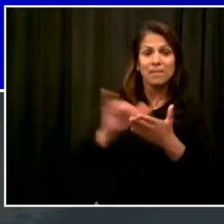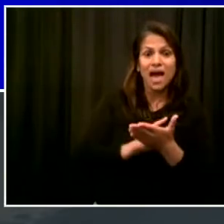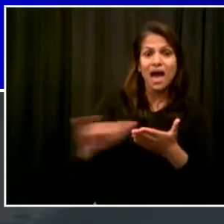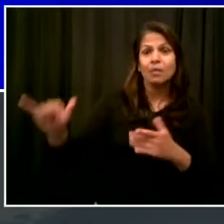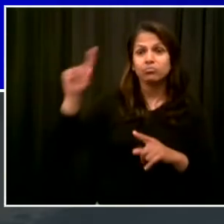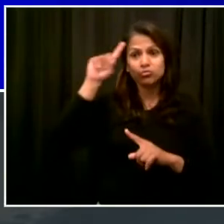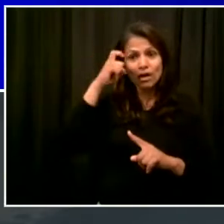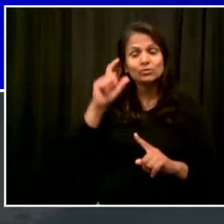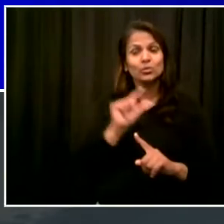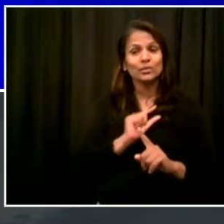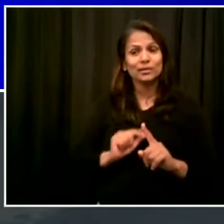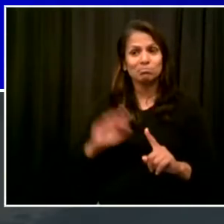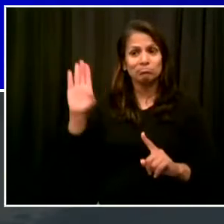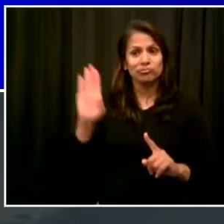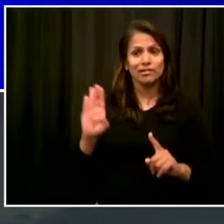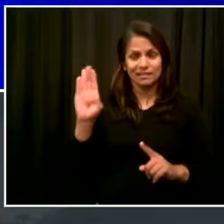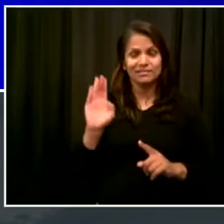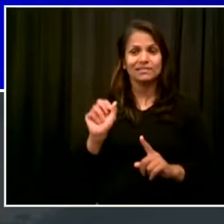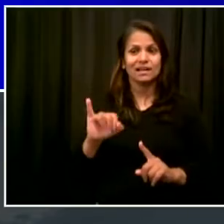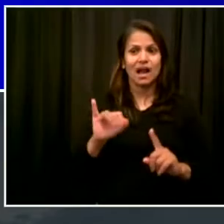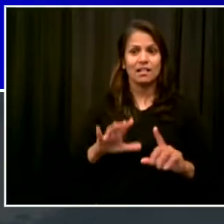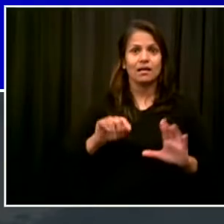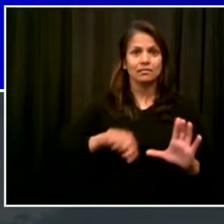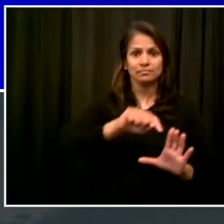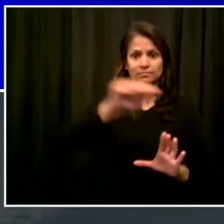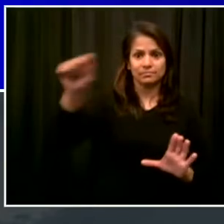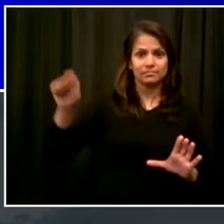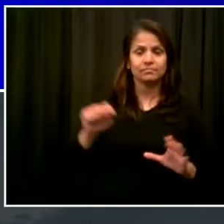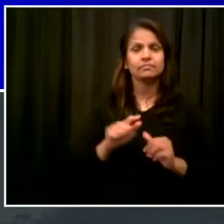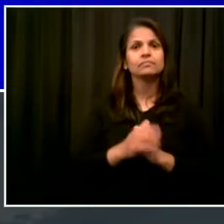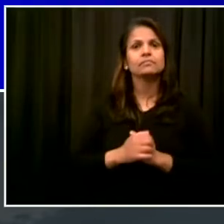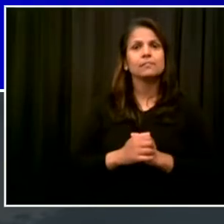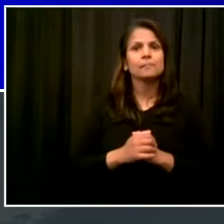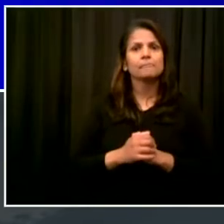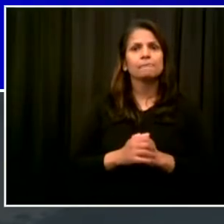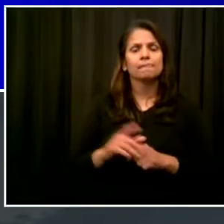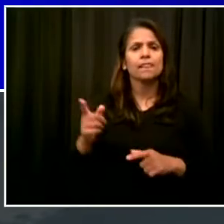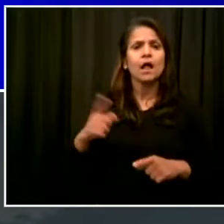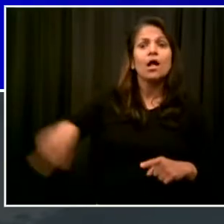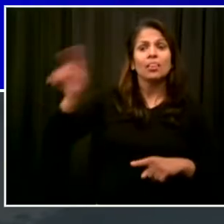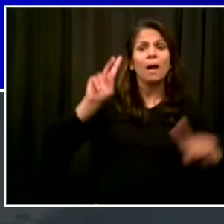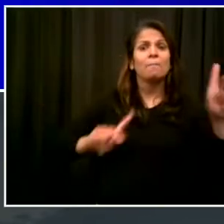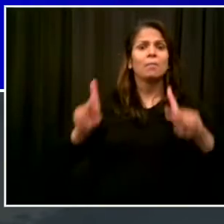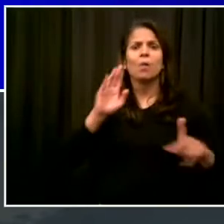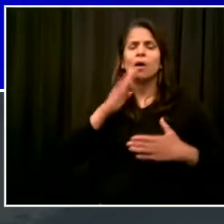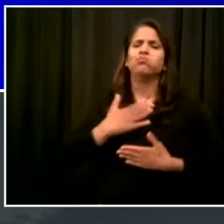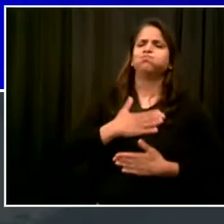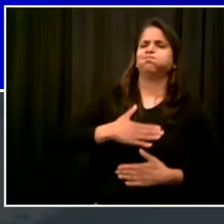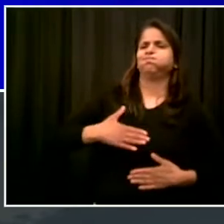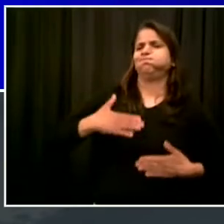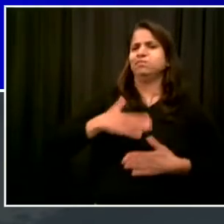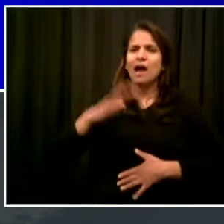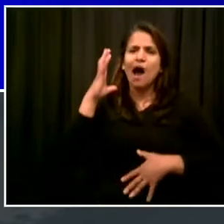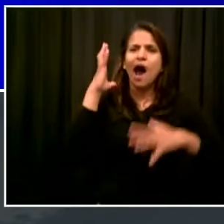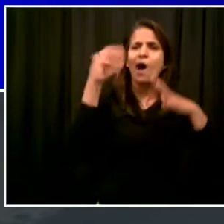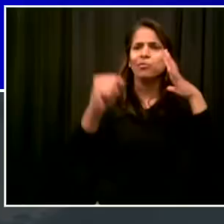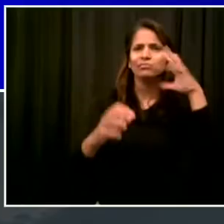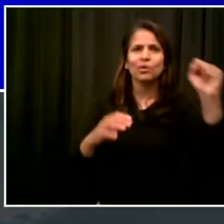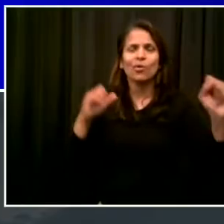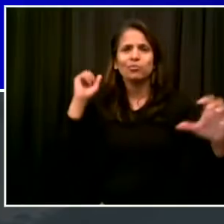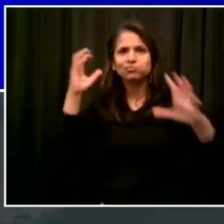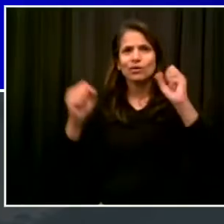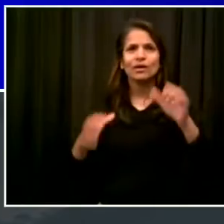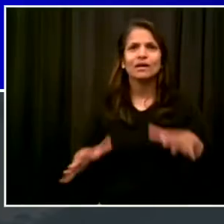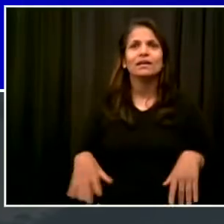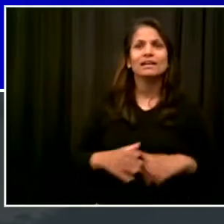looking just for a break this summer with all the things going on, a place to exercise, a place for the kids to run around. It's growing, and we're